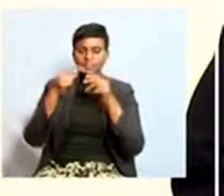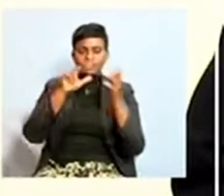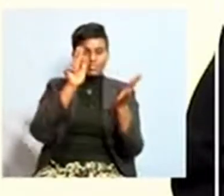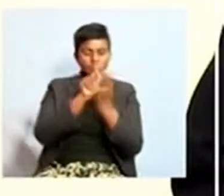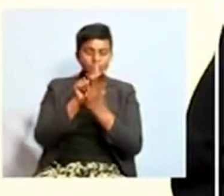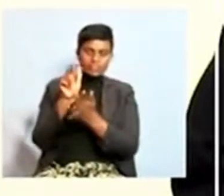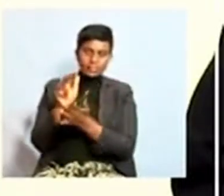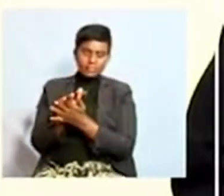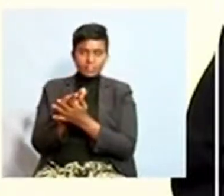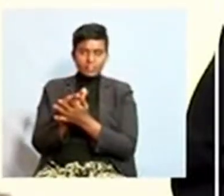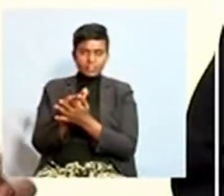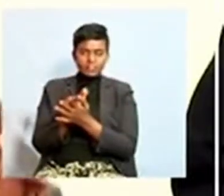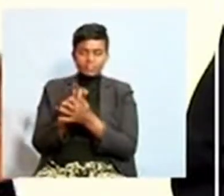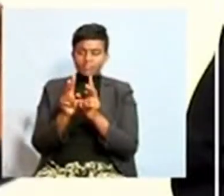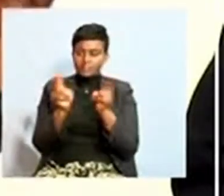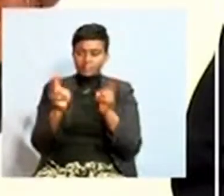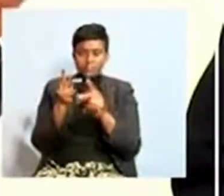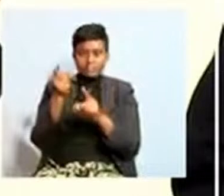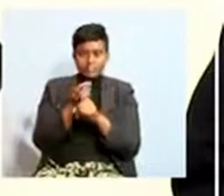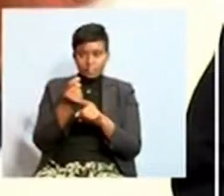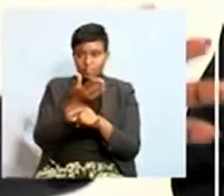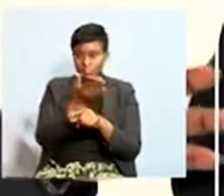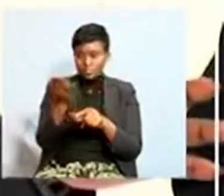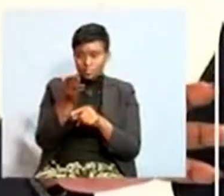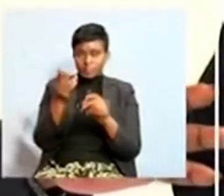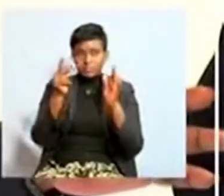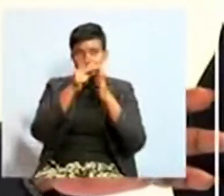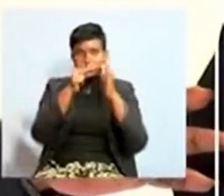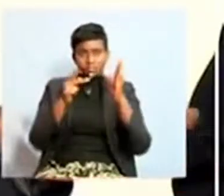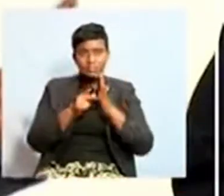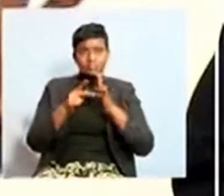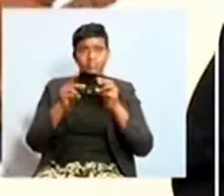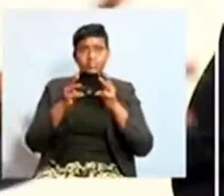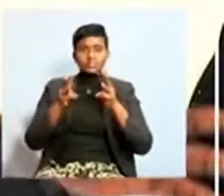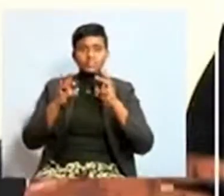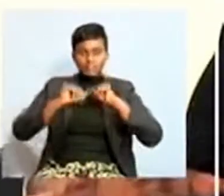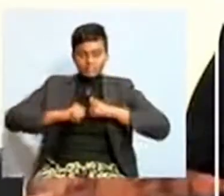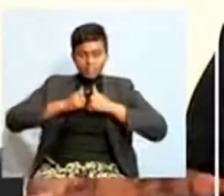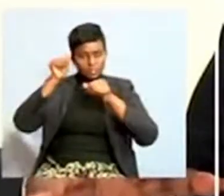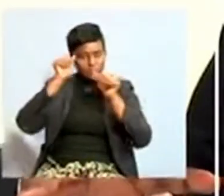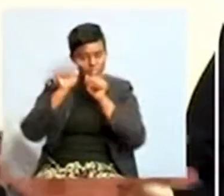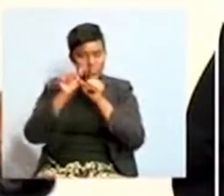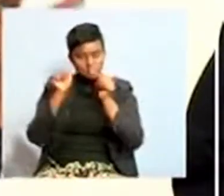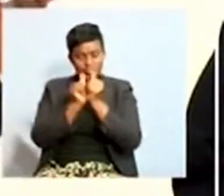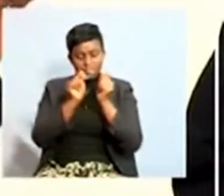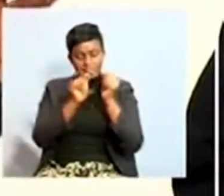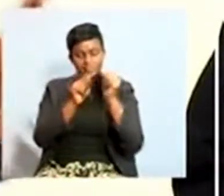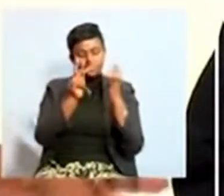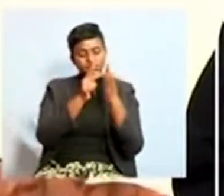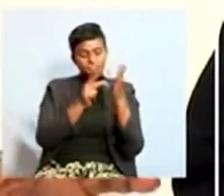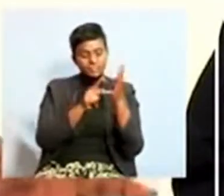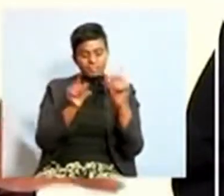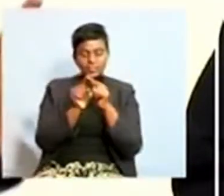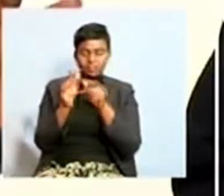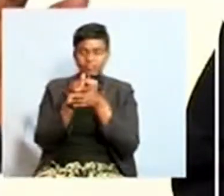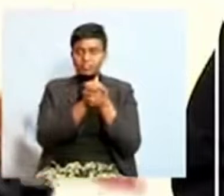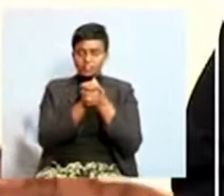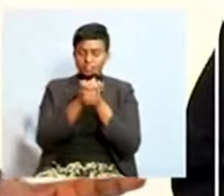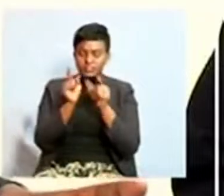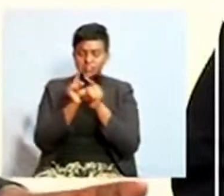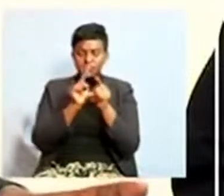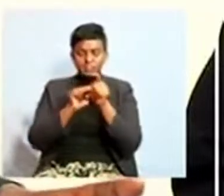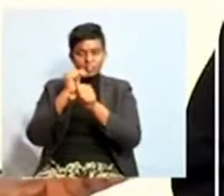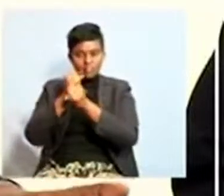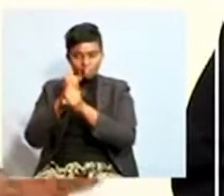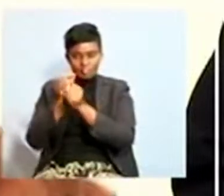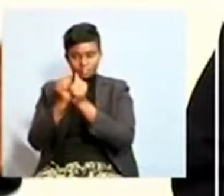ratification. So from a principle perspective, we agree with the principle of cooperation and